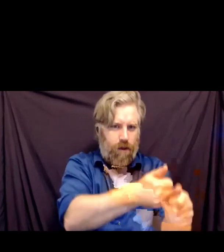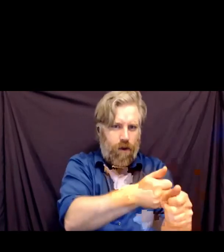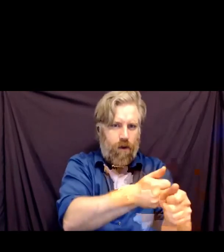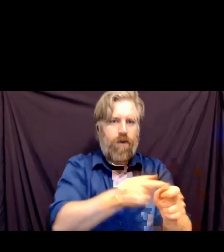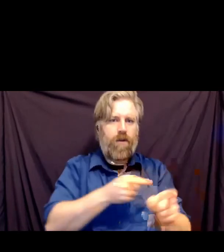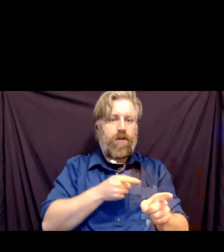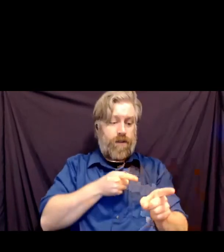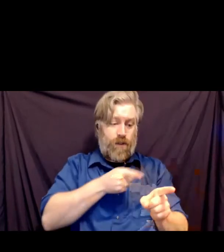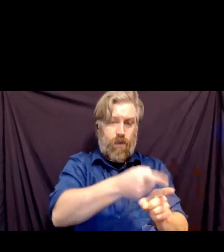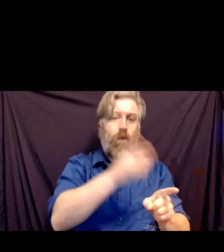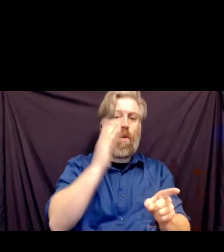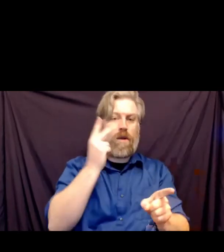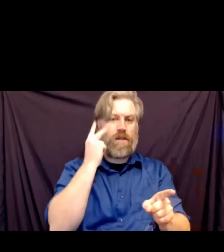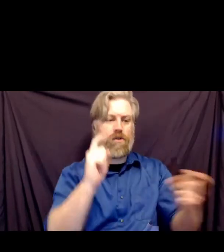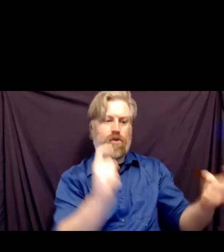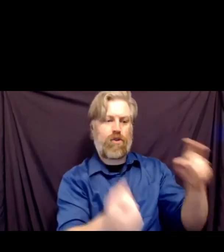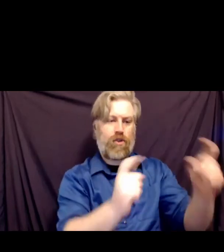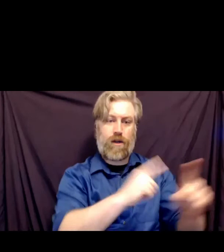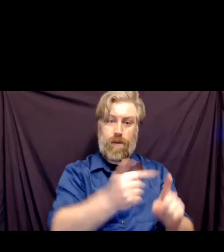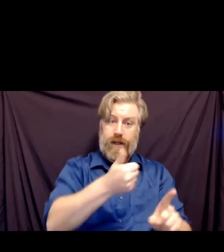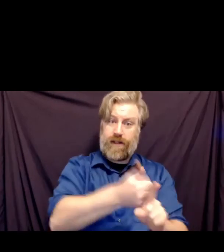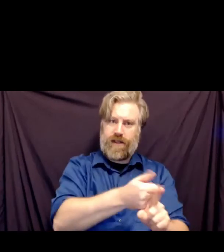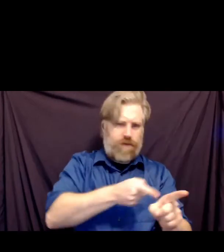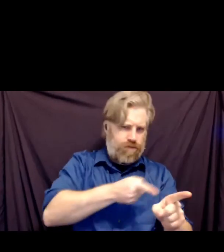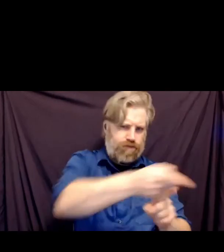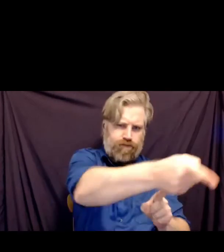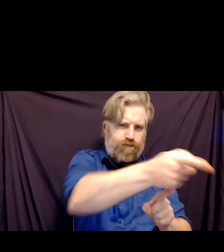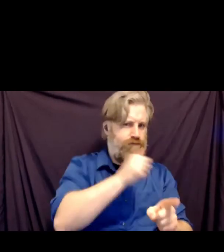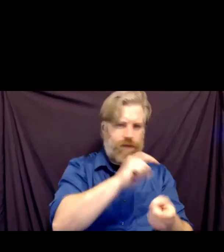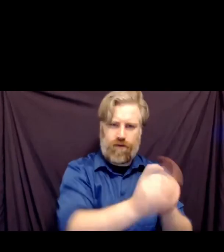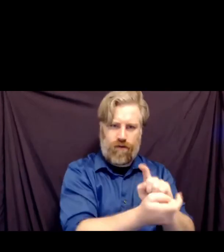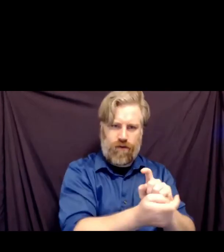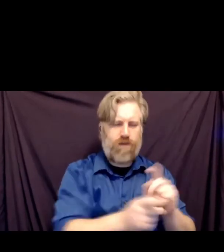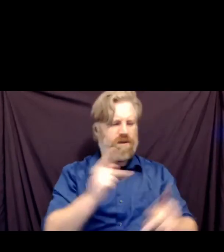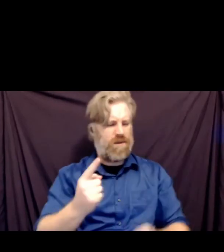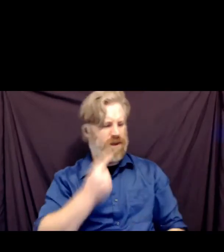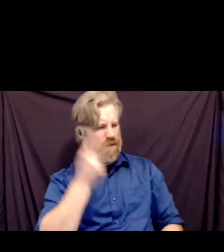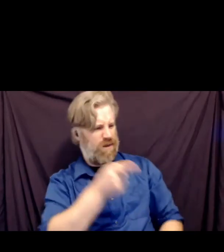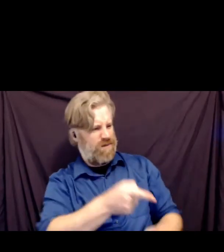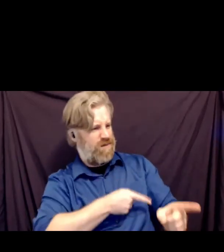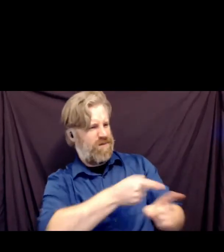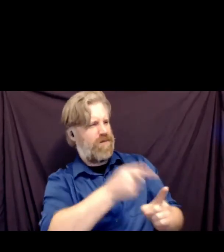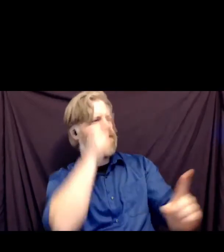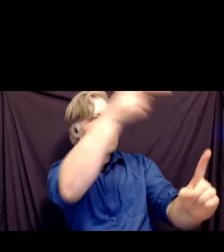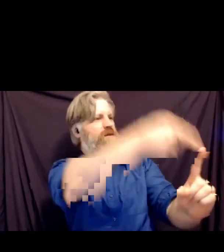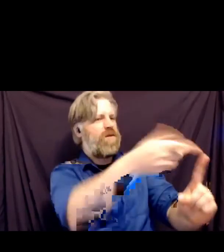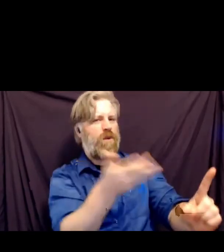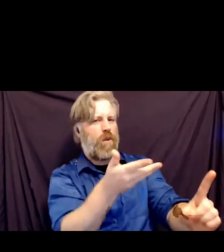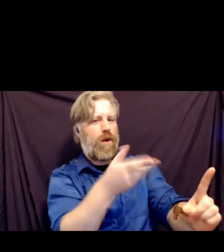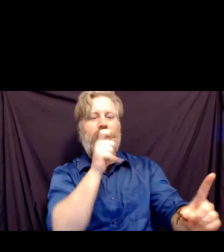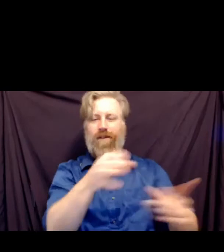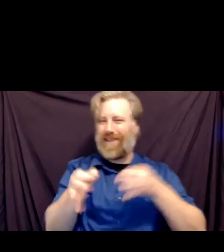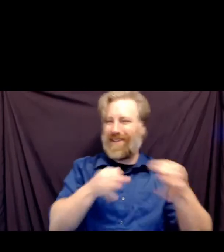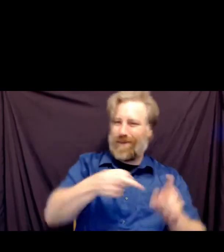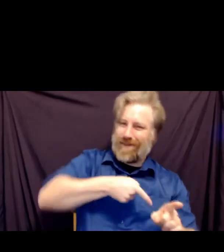doesn't change. People wonder about what you are pursuing. You have to explain about the thread. But it is hard